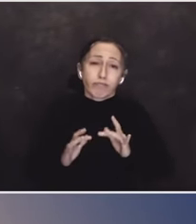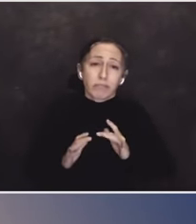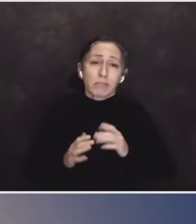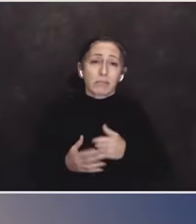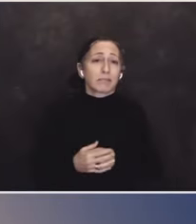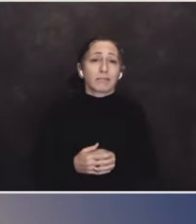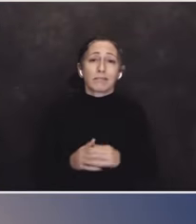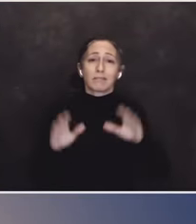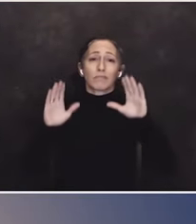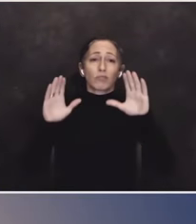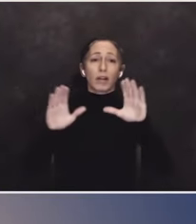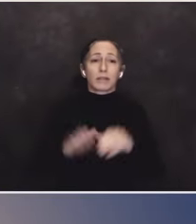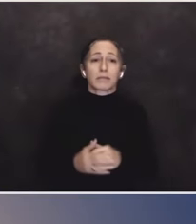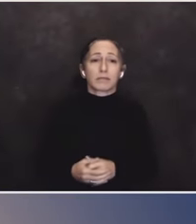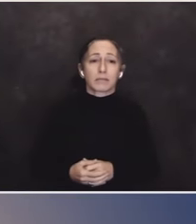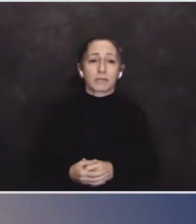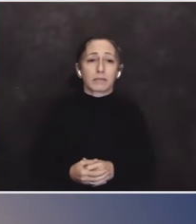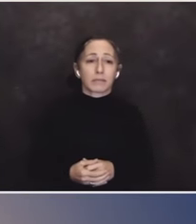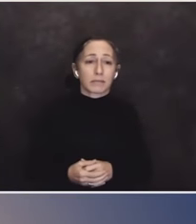Let's walk over here.